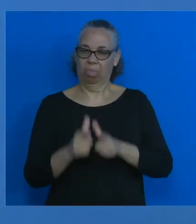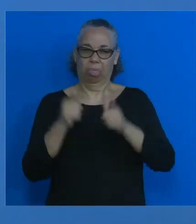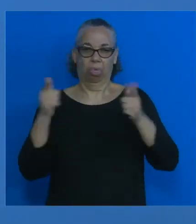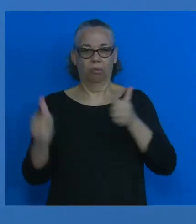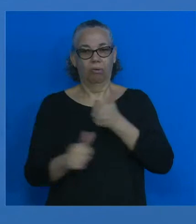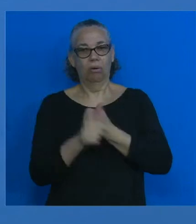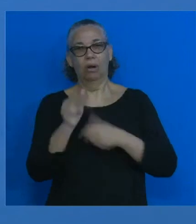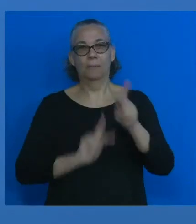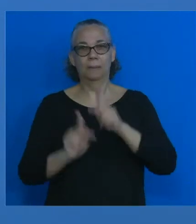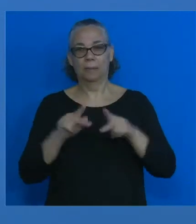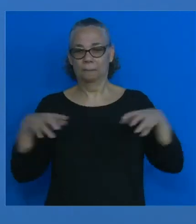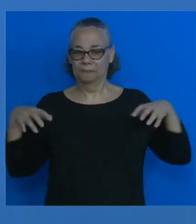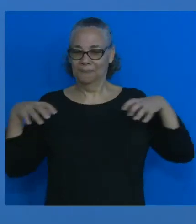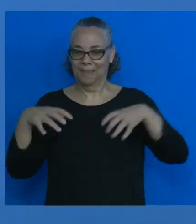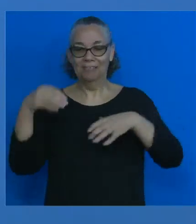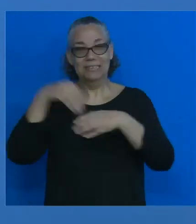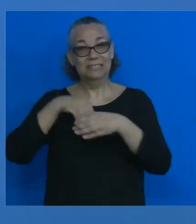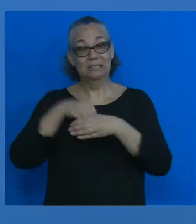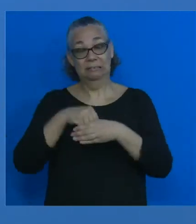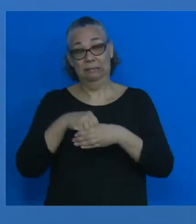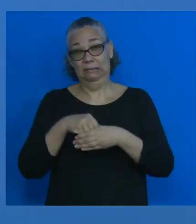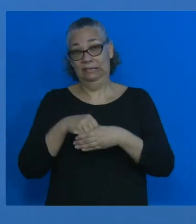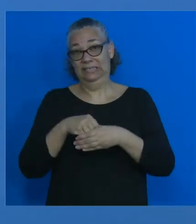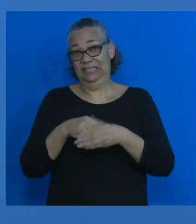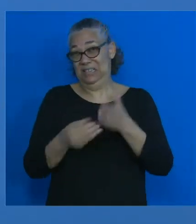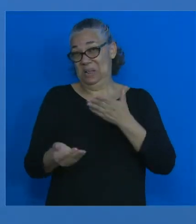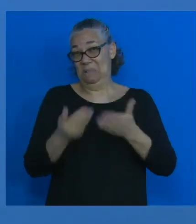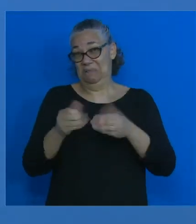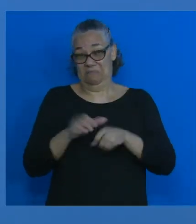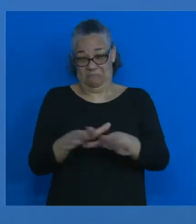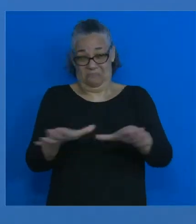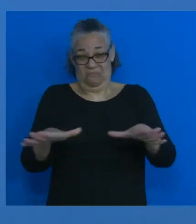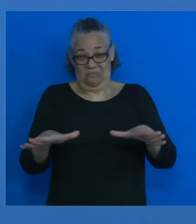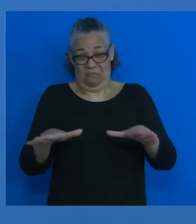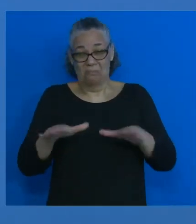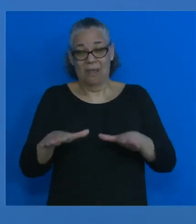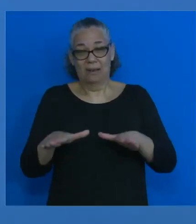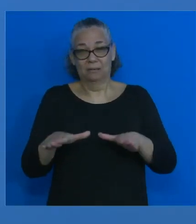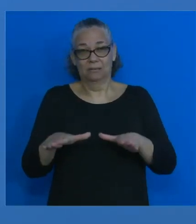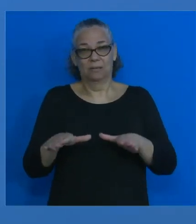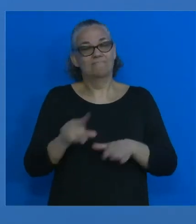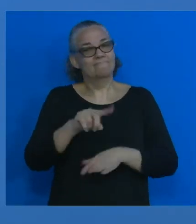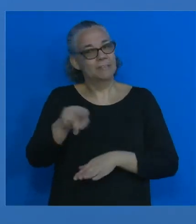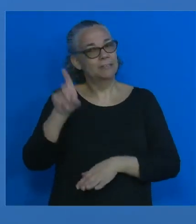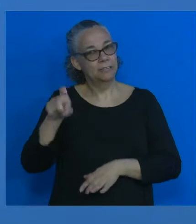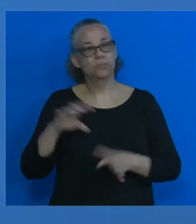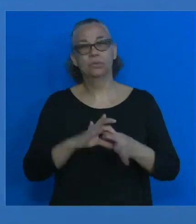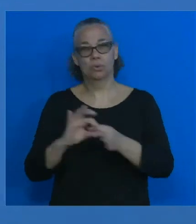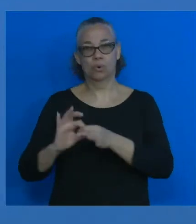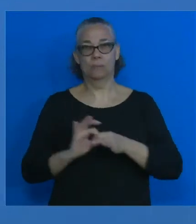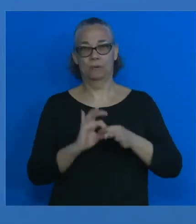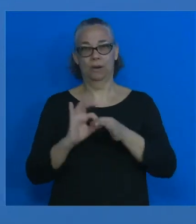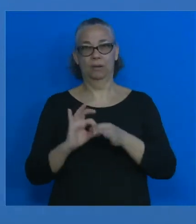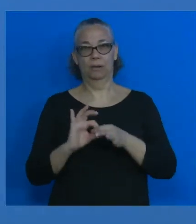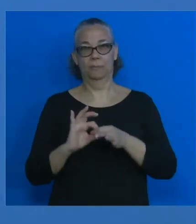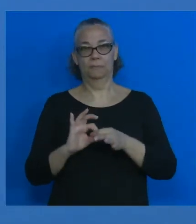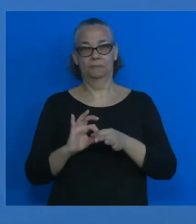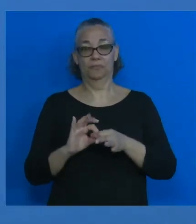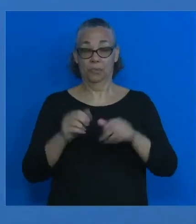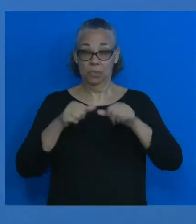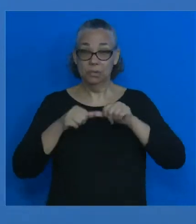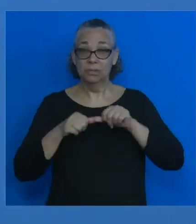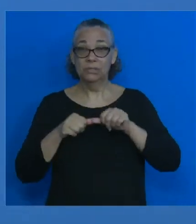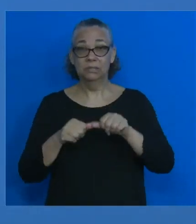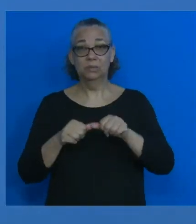persons gathering indoors and possible vectors of spread to cooperate. We will continue to roll out